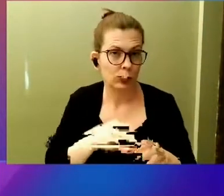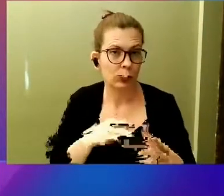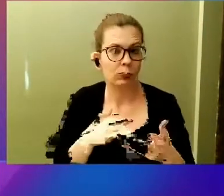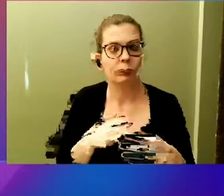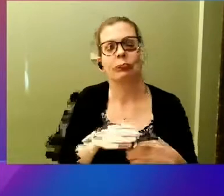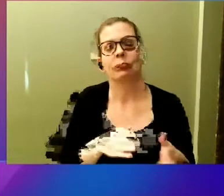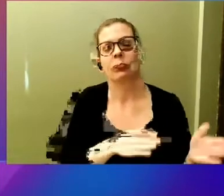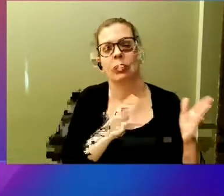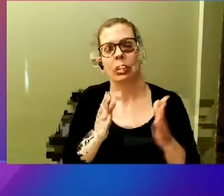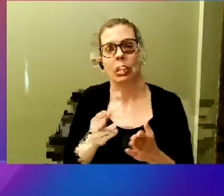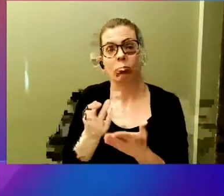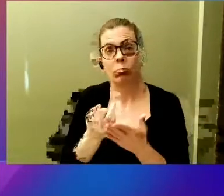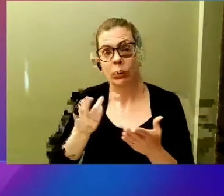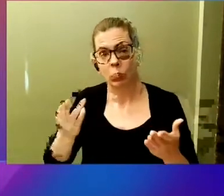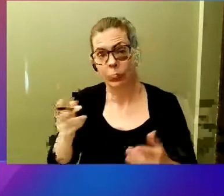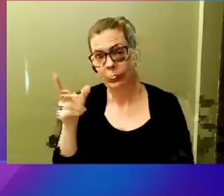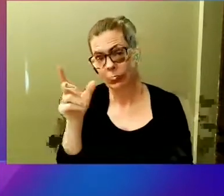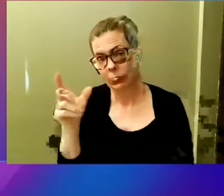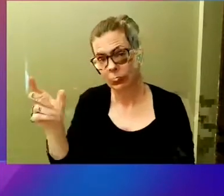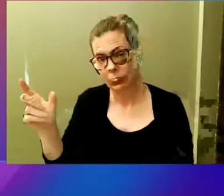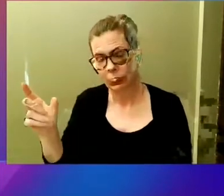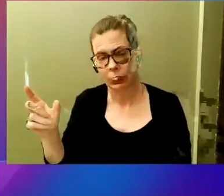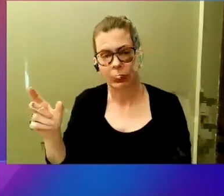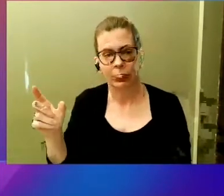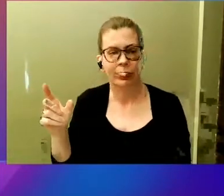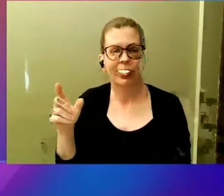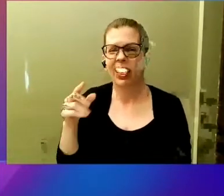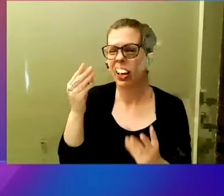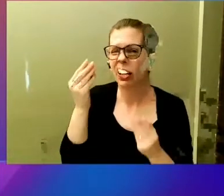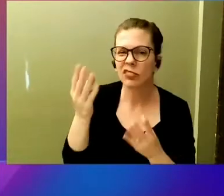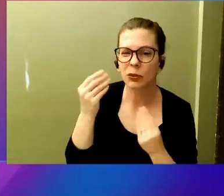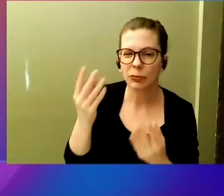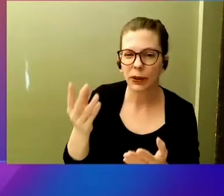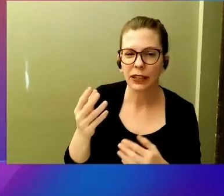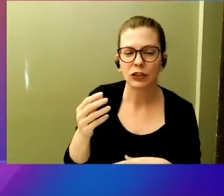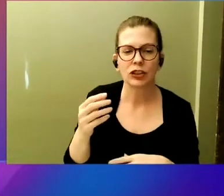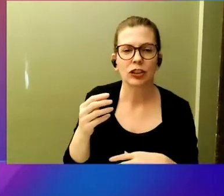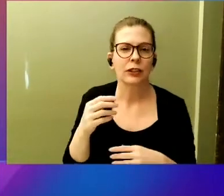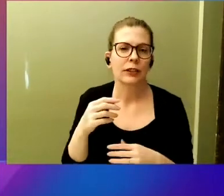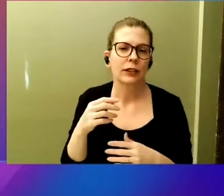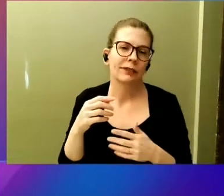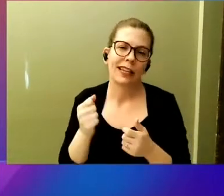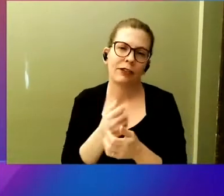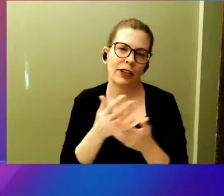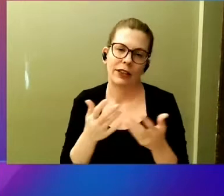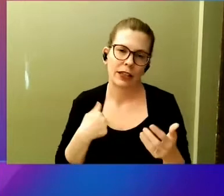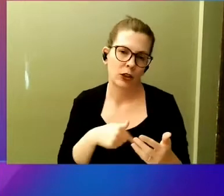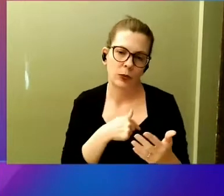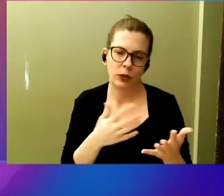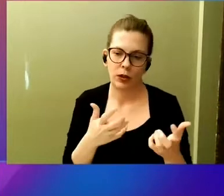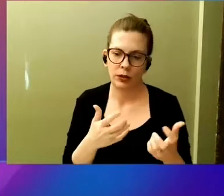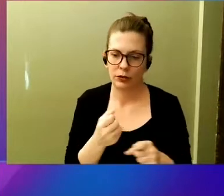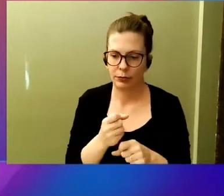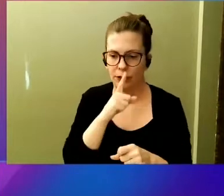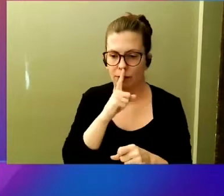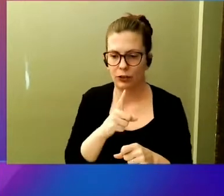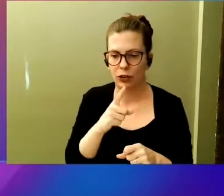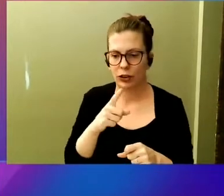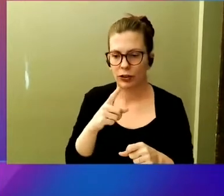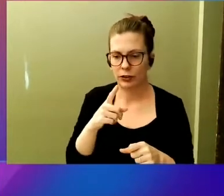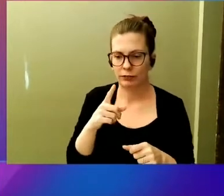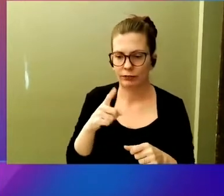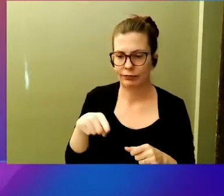resources over there, basically those like information, everything we wanted to make sure that they have all information they need